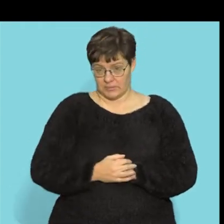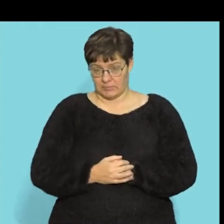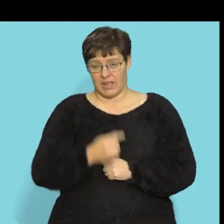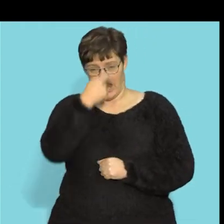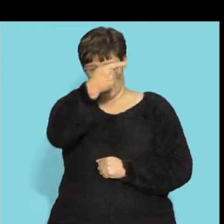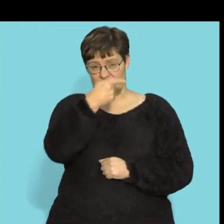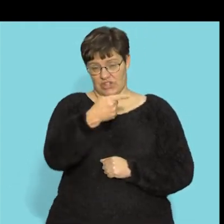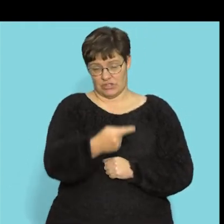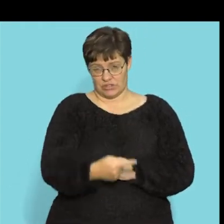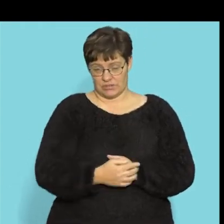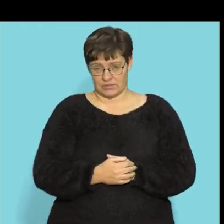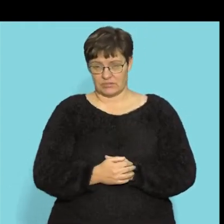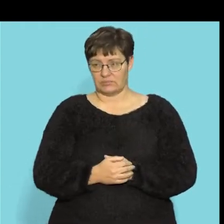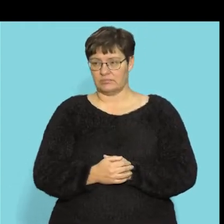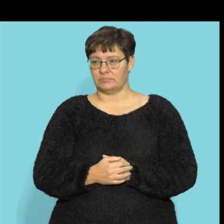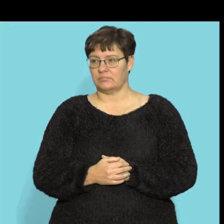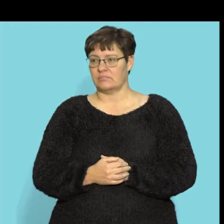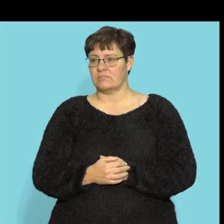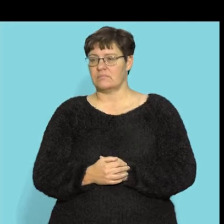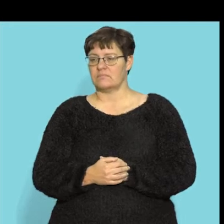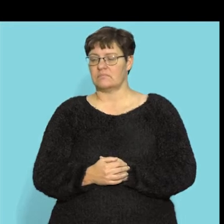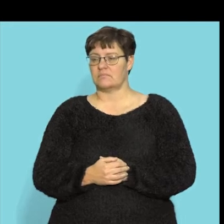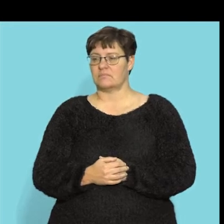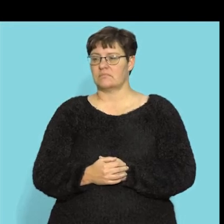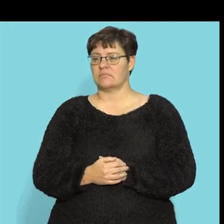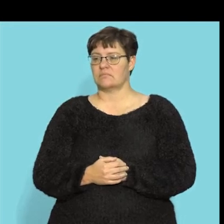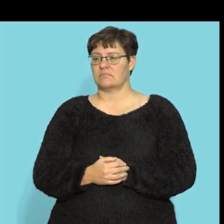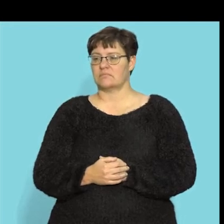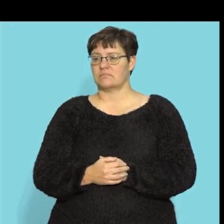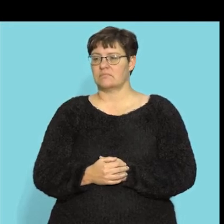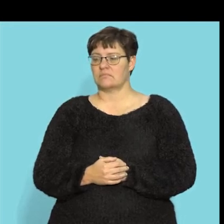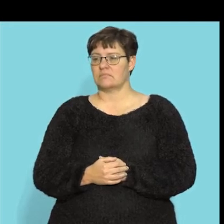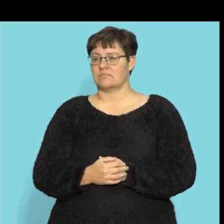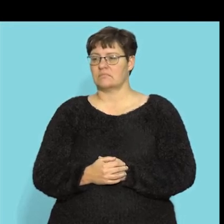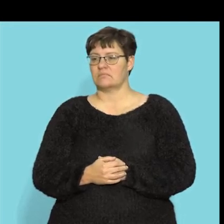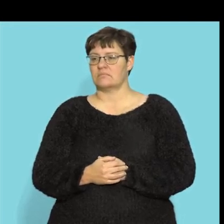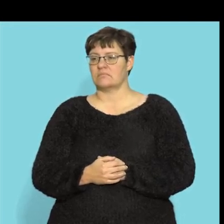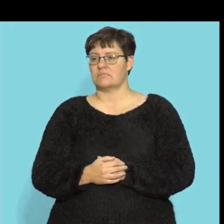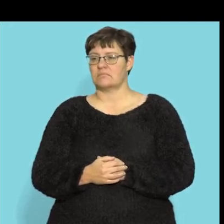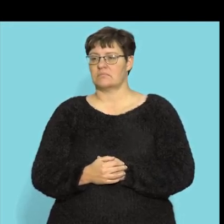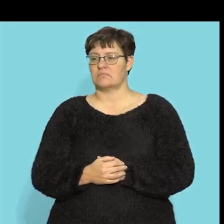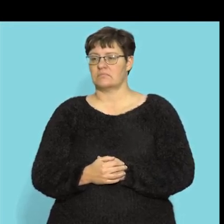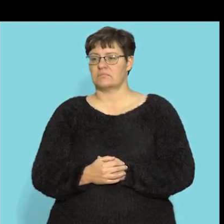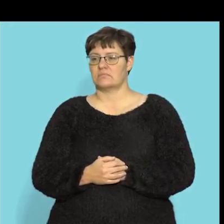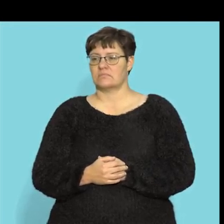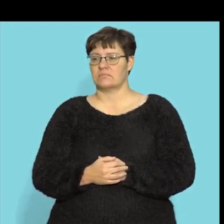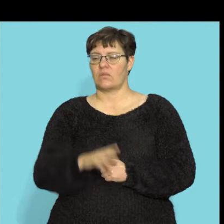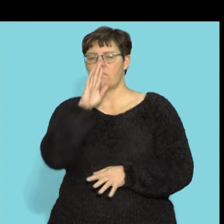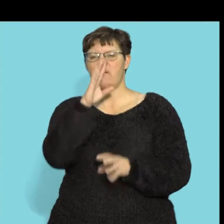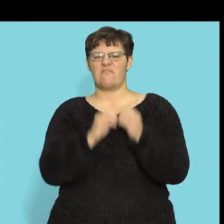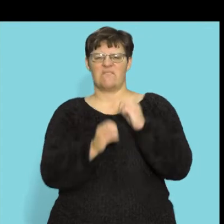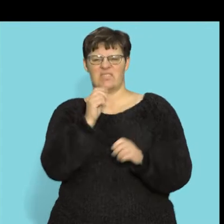that affect resistance, okay? Usually, actually, this is the dependent, sorry, just